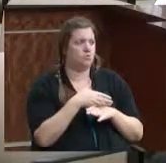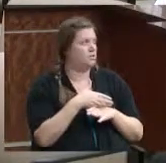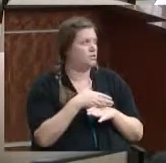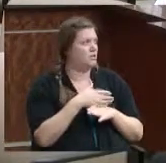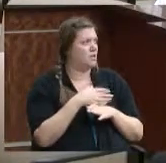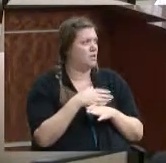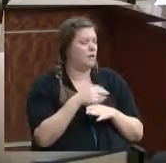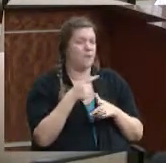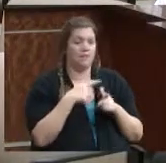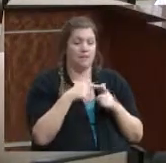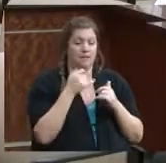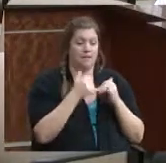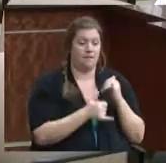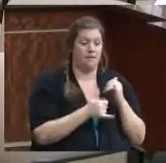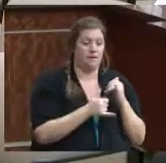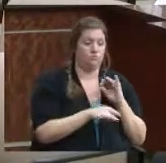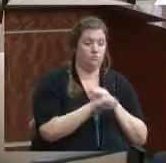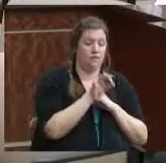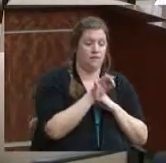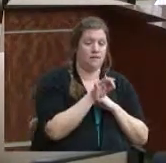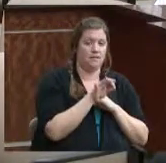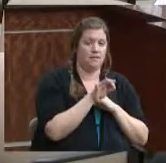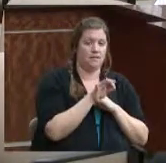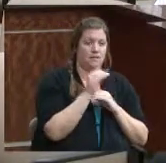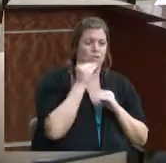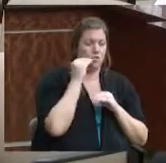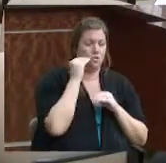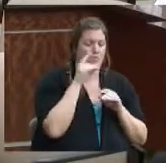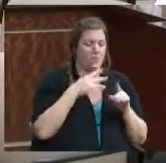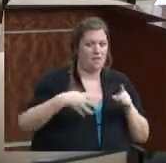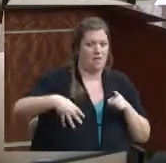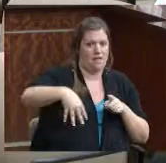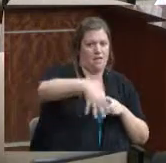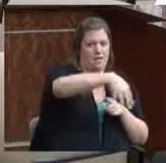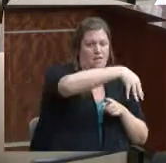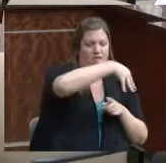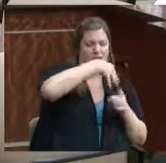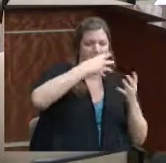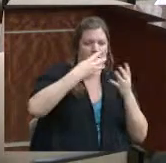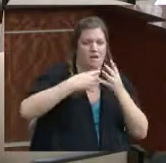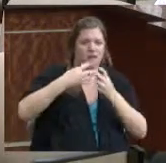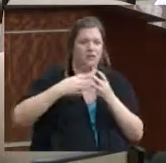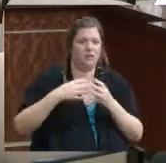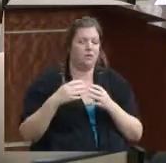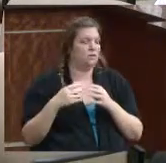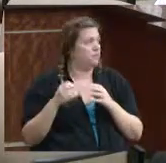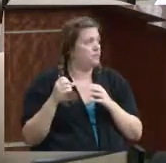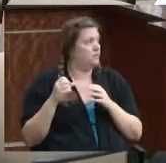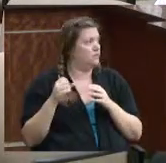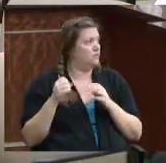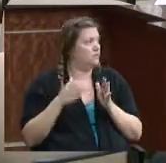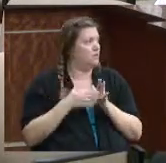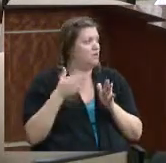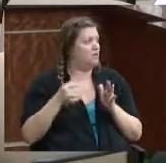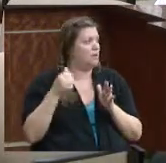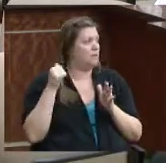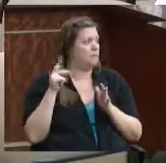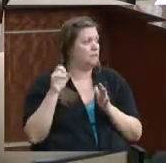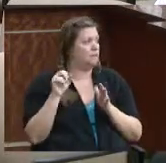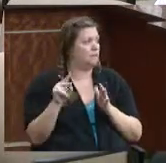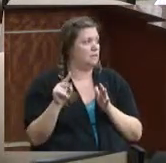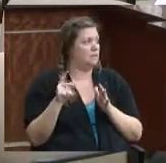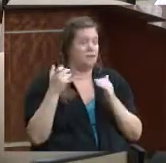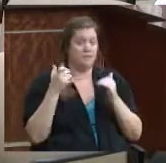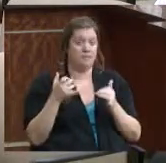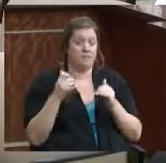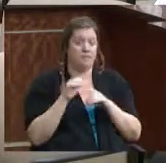then ultimately coming home to find netting around those pillars right off of my back deck. This is